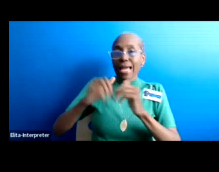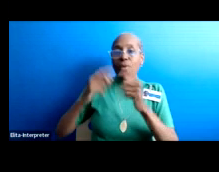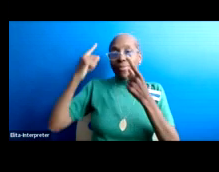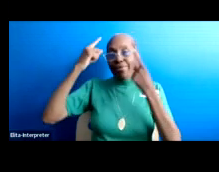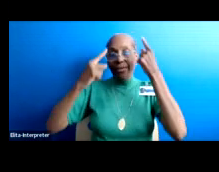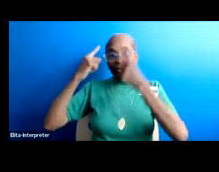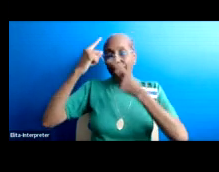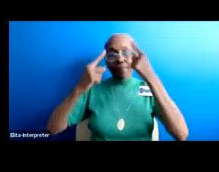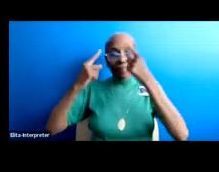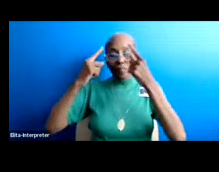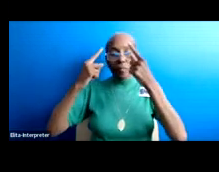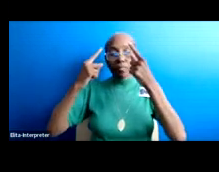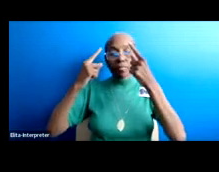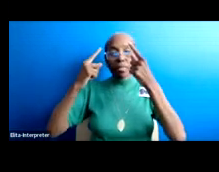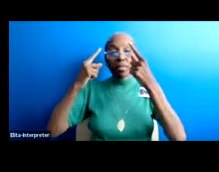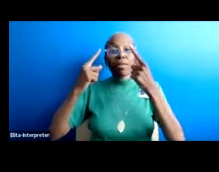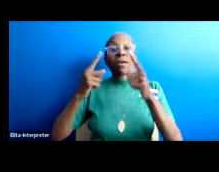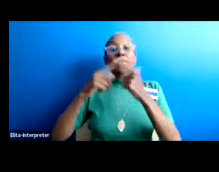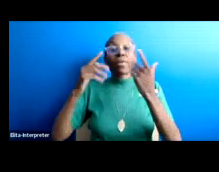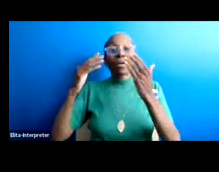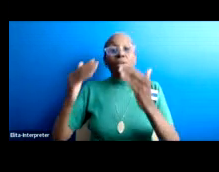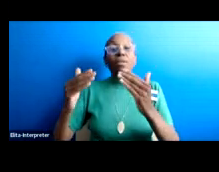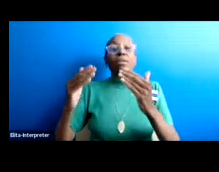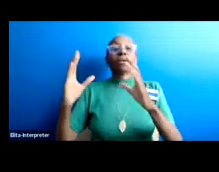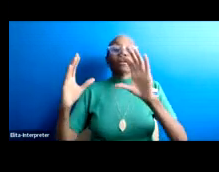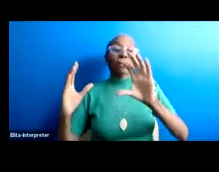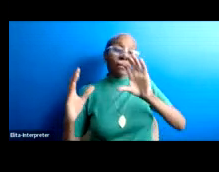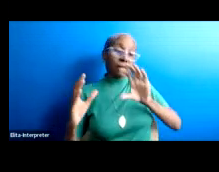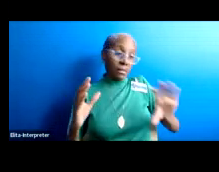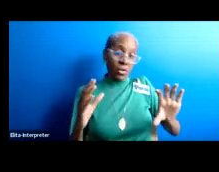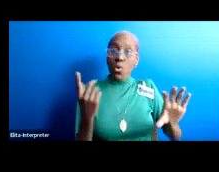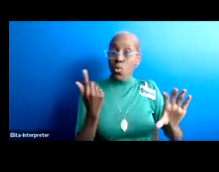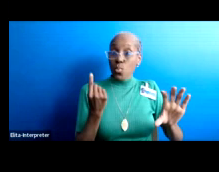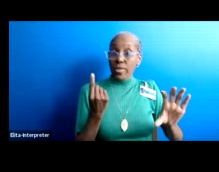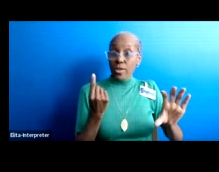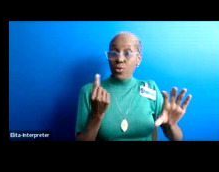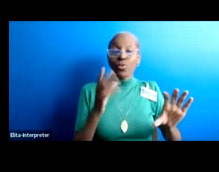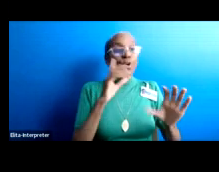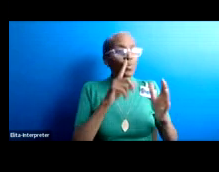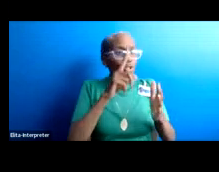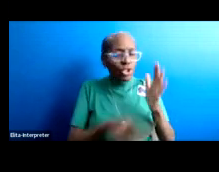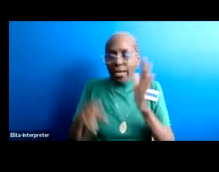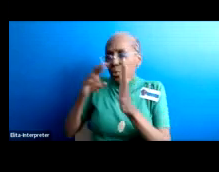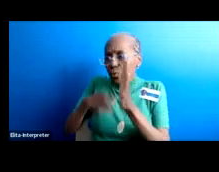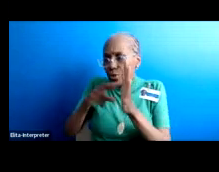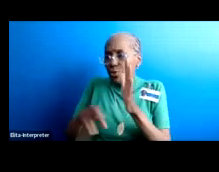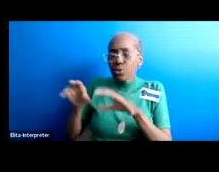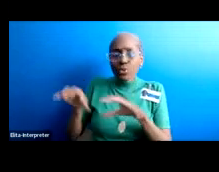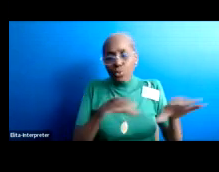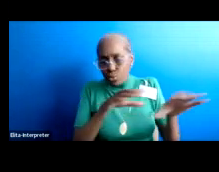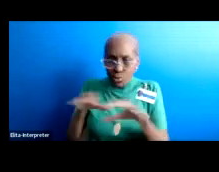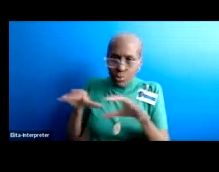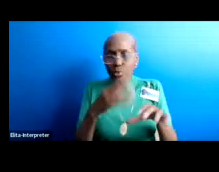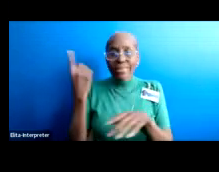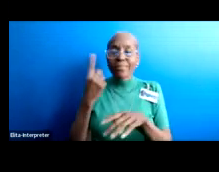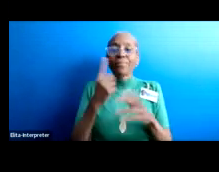thinking? Then we have what the user does. So they're probably going to check out a website to do some research to buy their TV. They're probably going to go